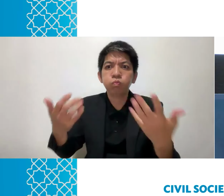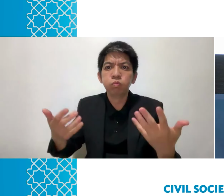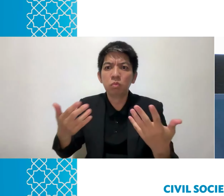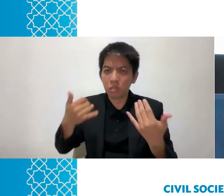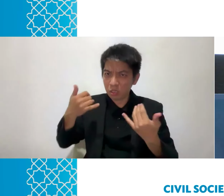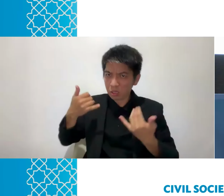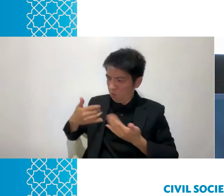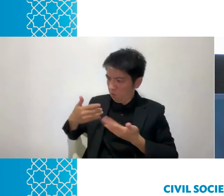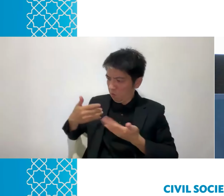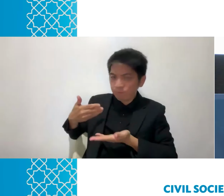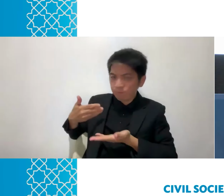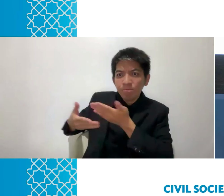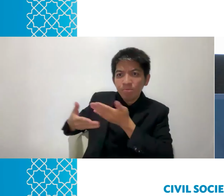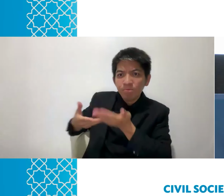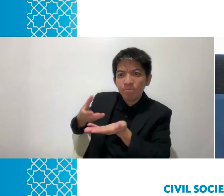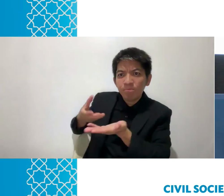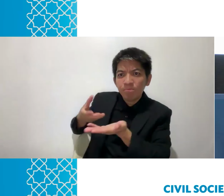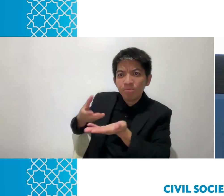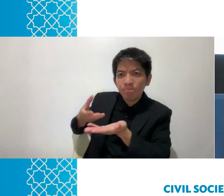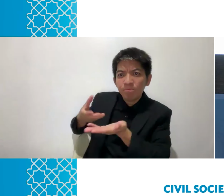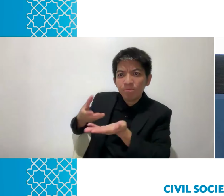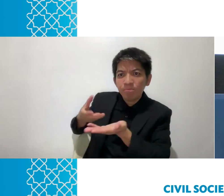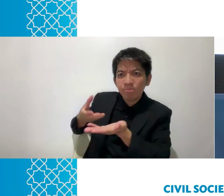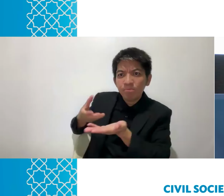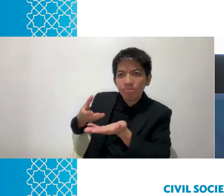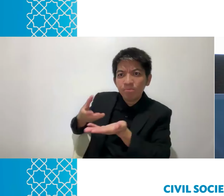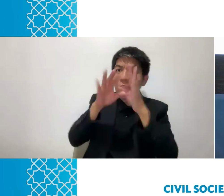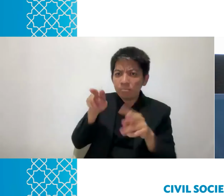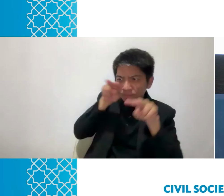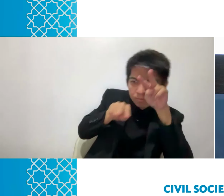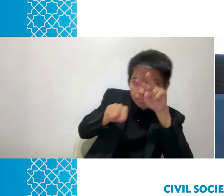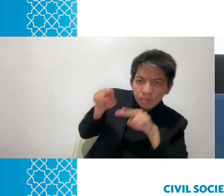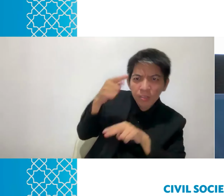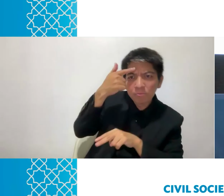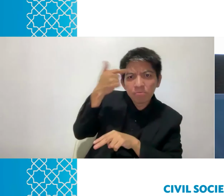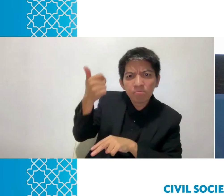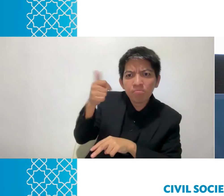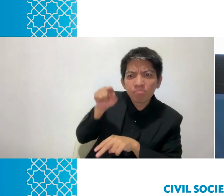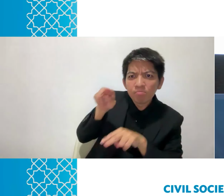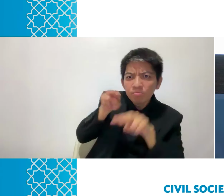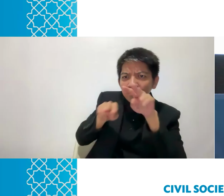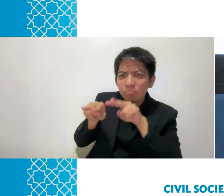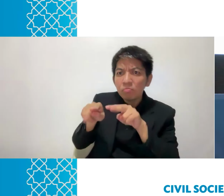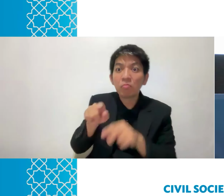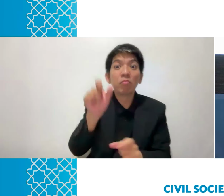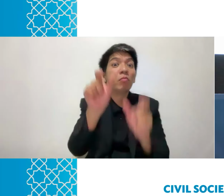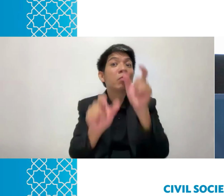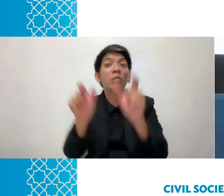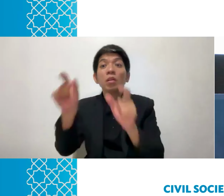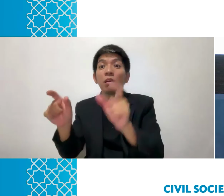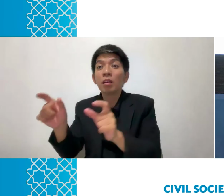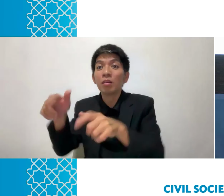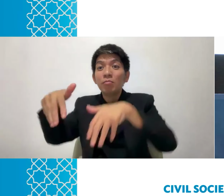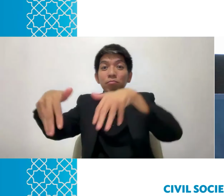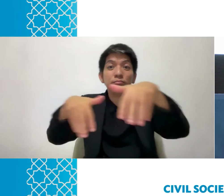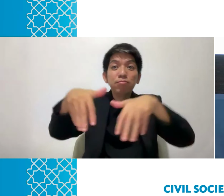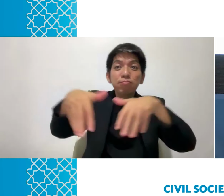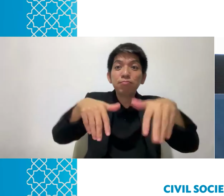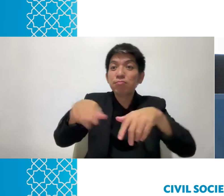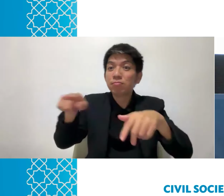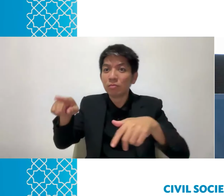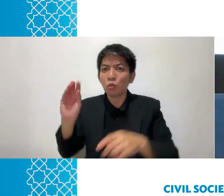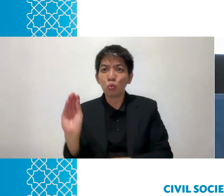is critical. So engaging the communities, the youth, the rural, the urban,